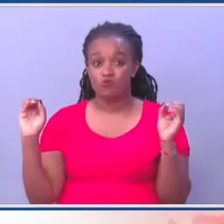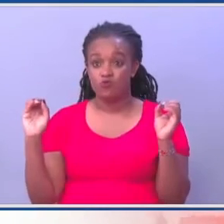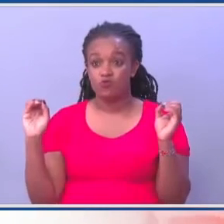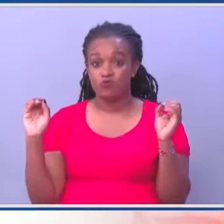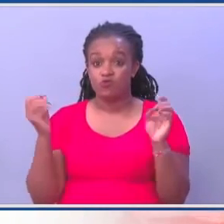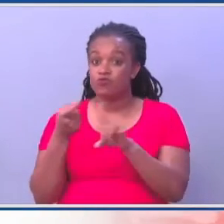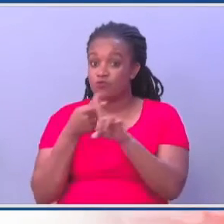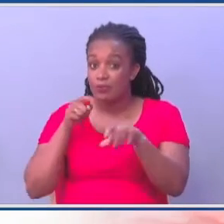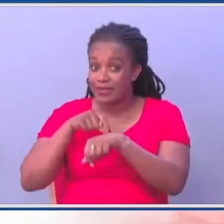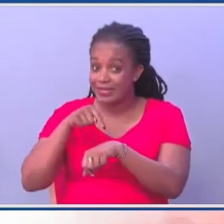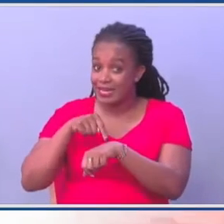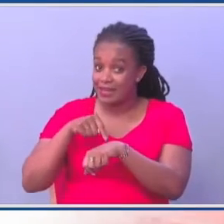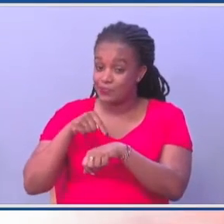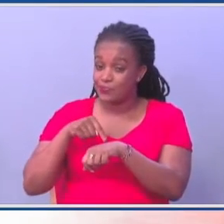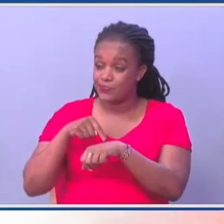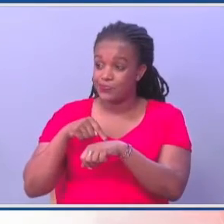From the time